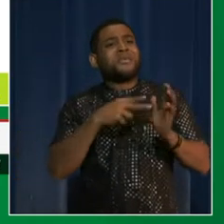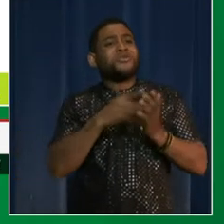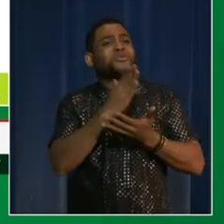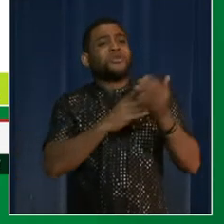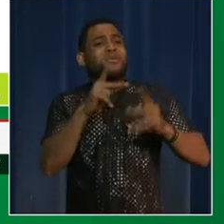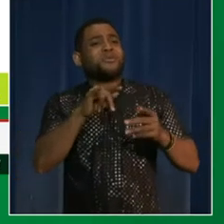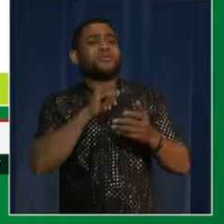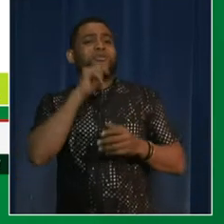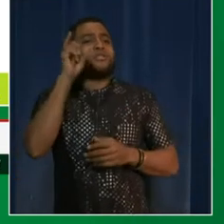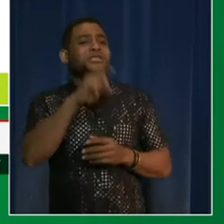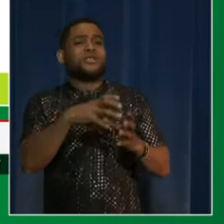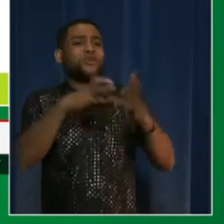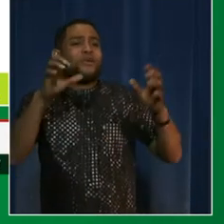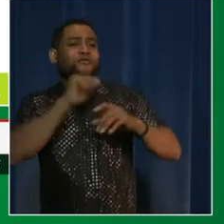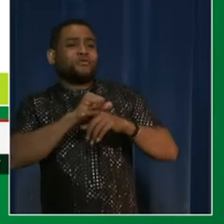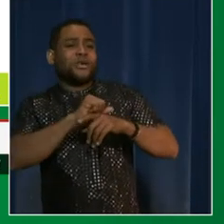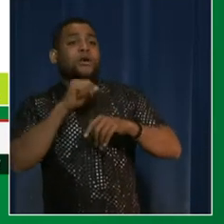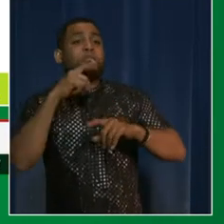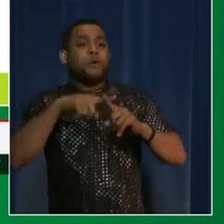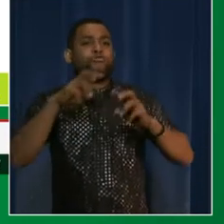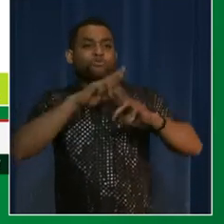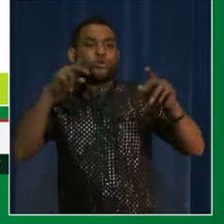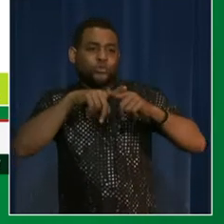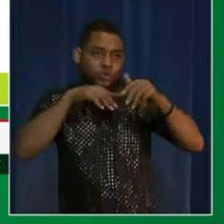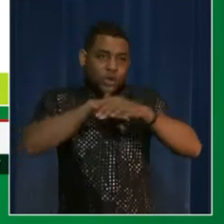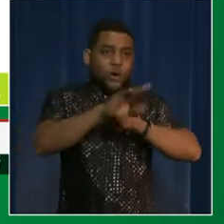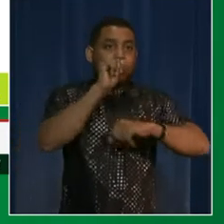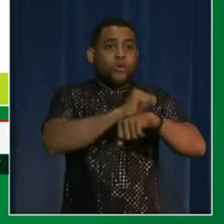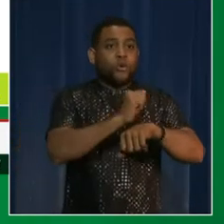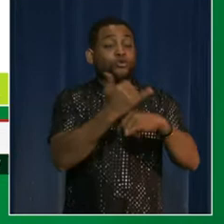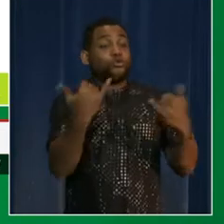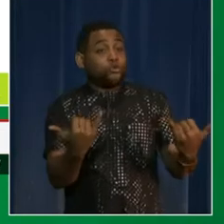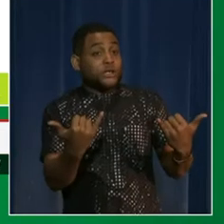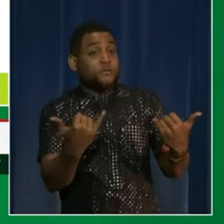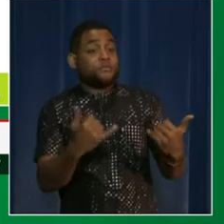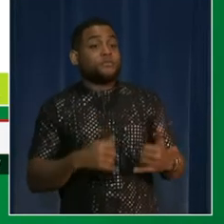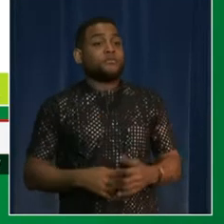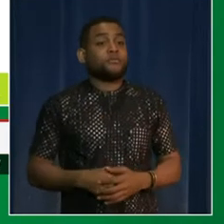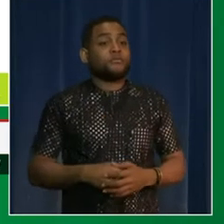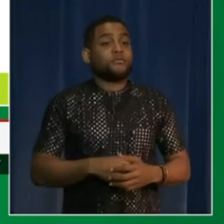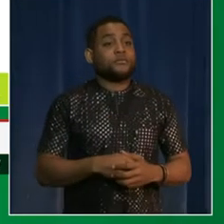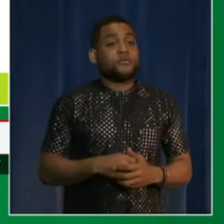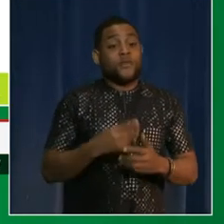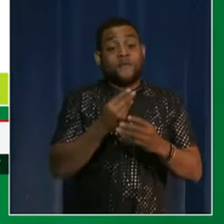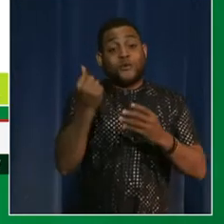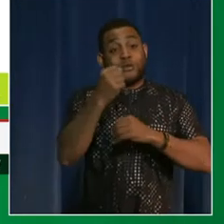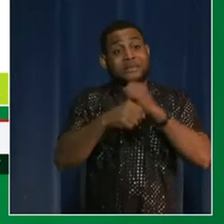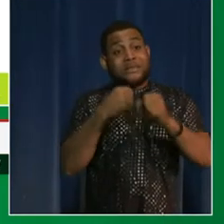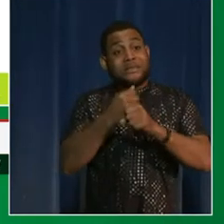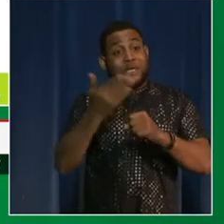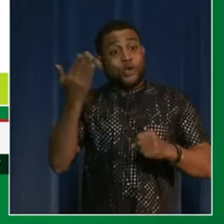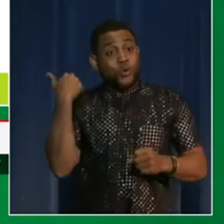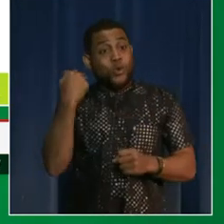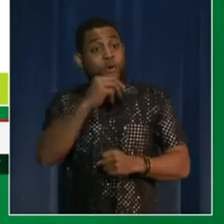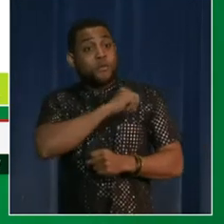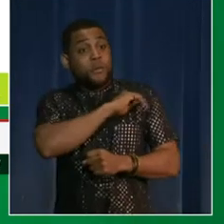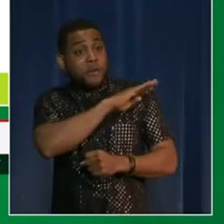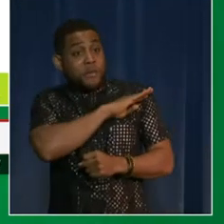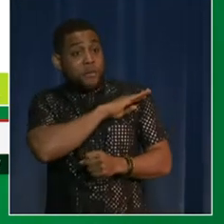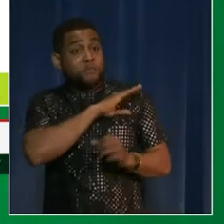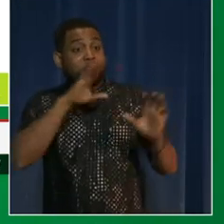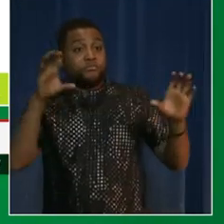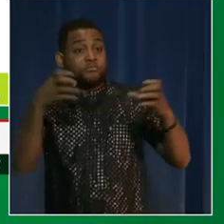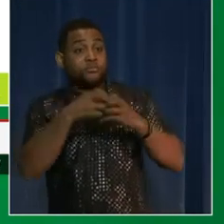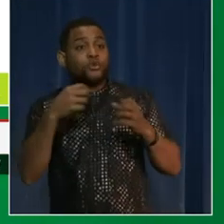to work today. Additionally, a few years ago in this administration, we created the Pivot Partnership